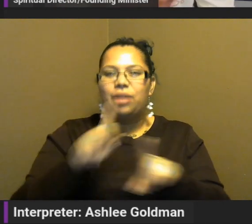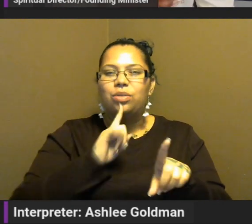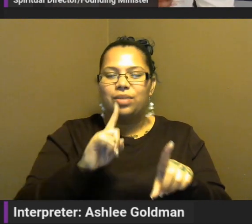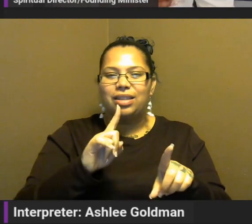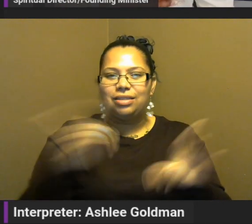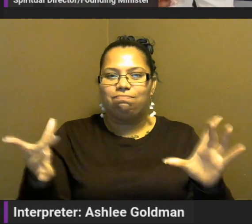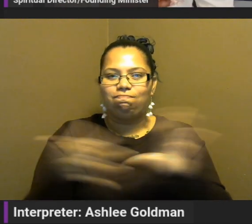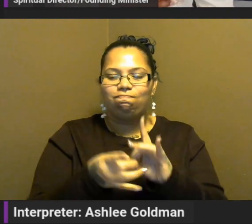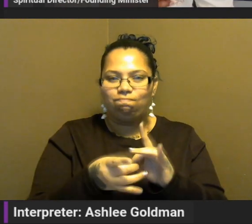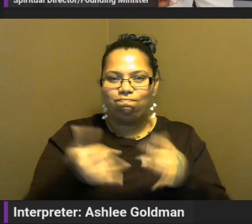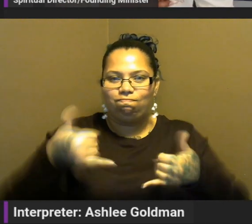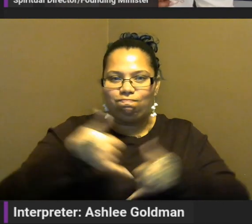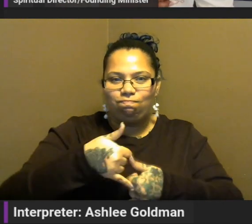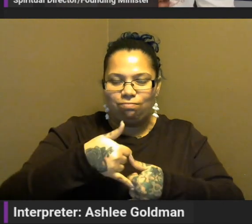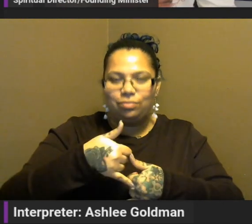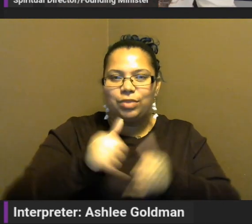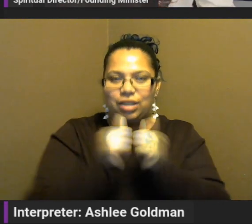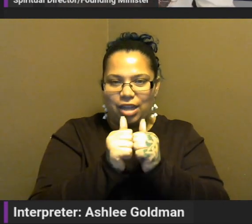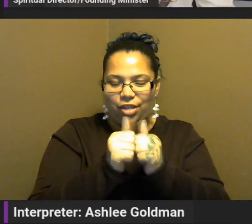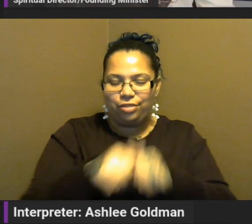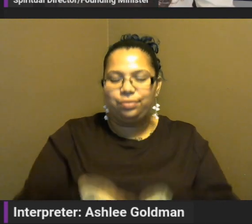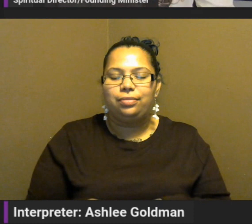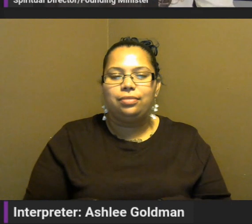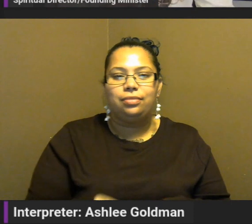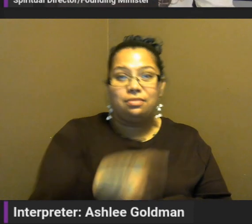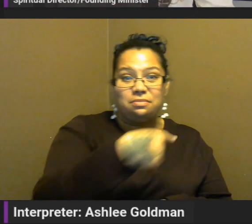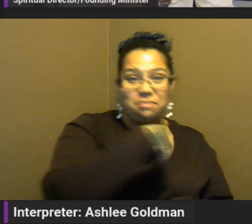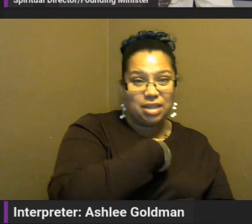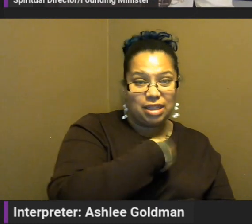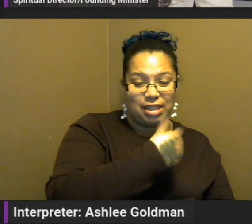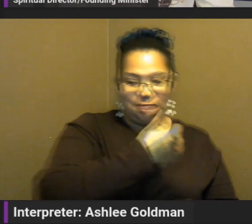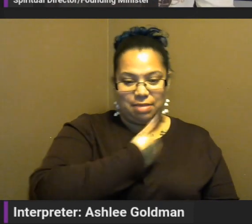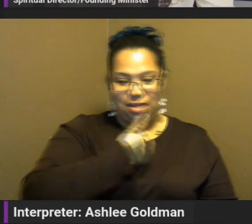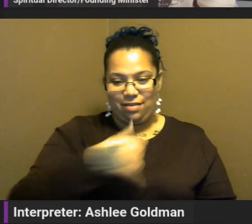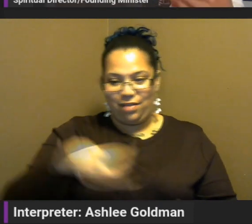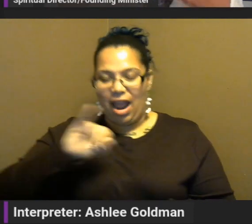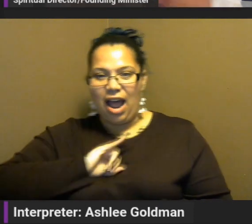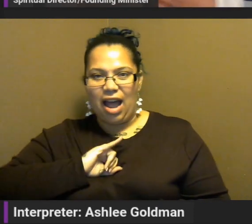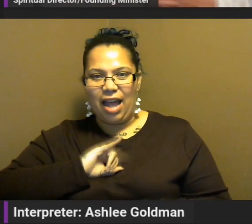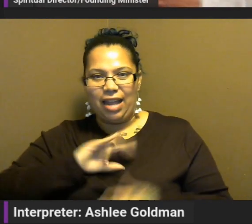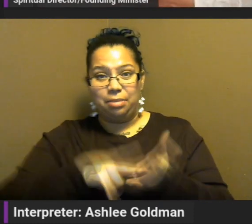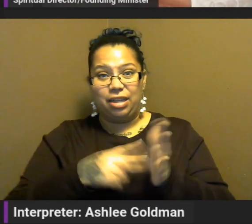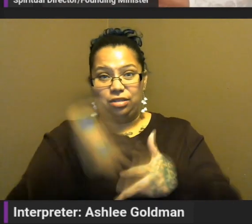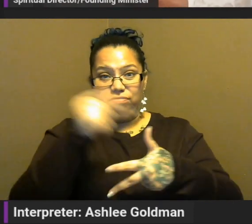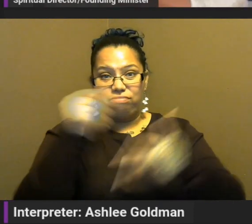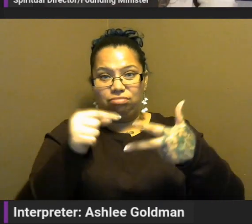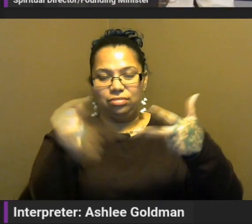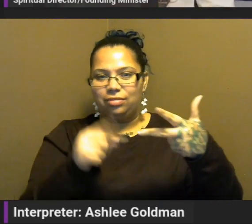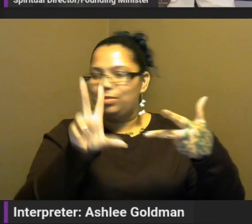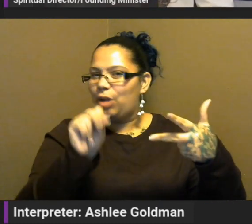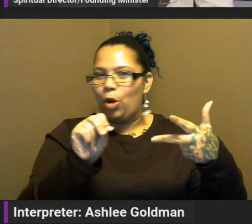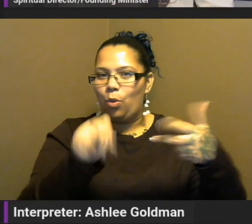Me, myself, and I. Is that three? No, it's one. The divine trinity of my